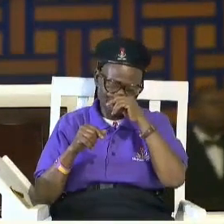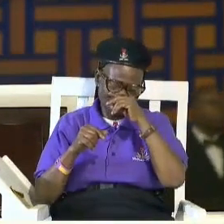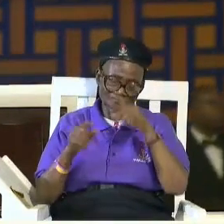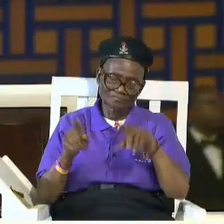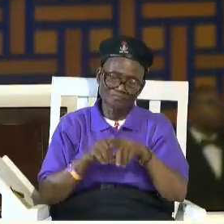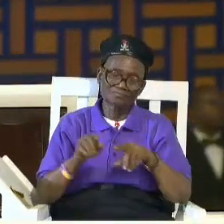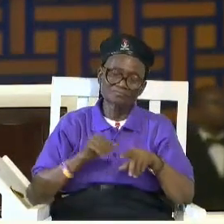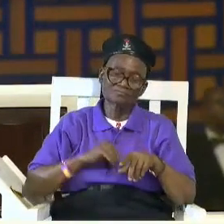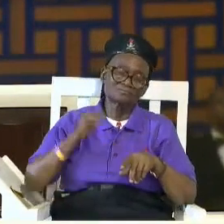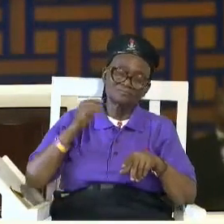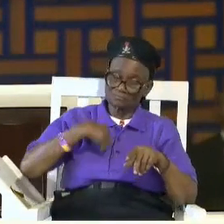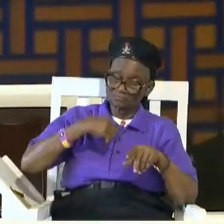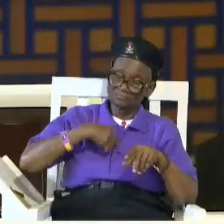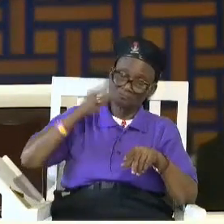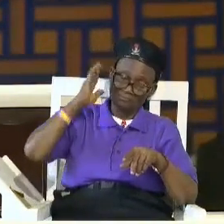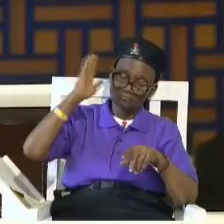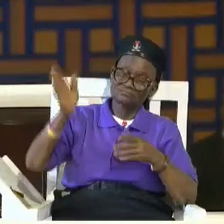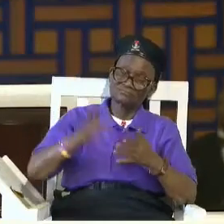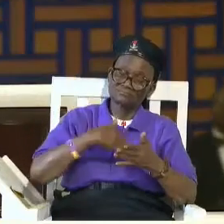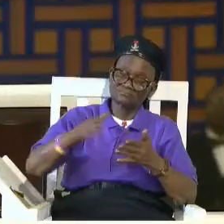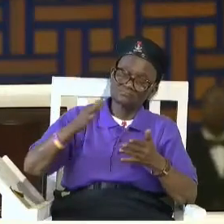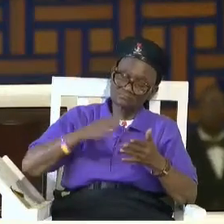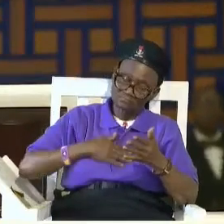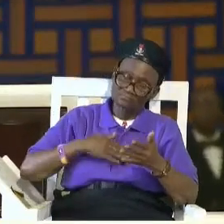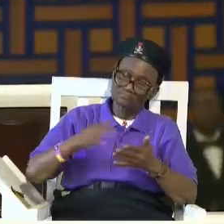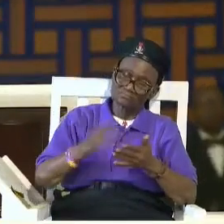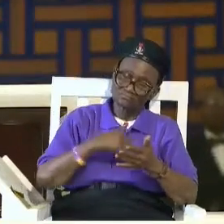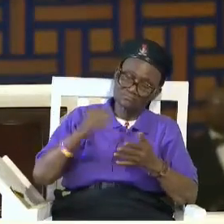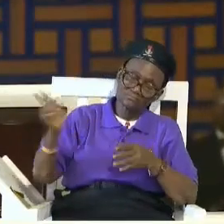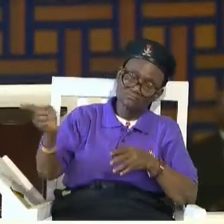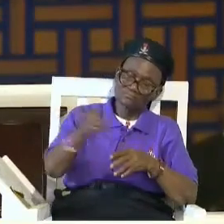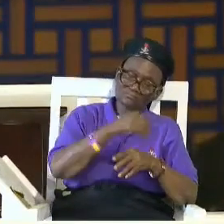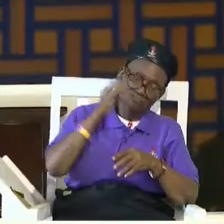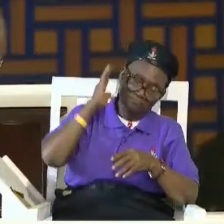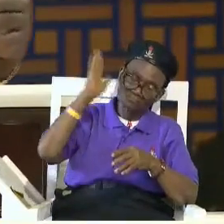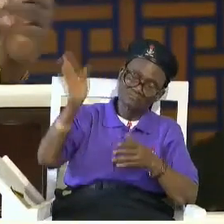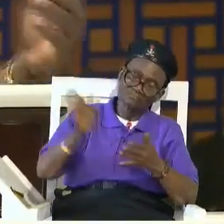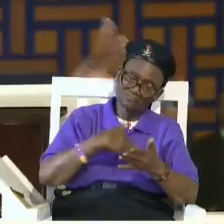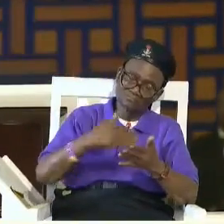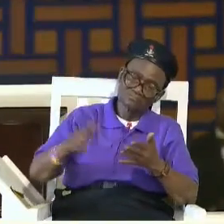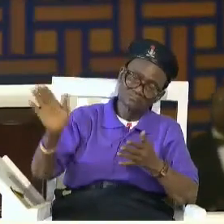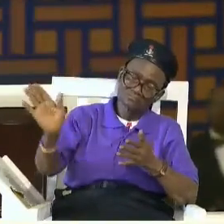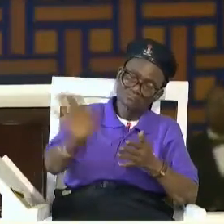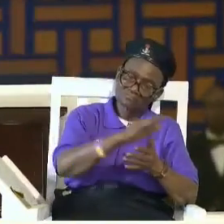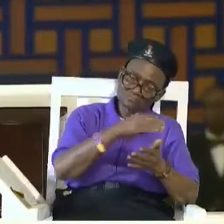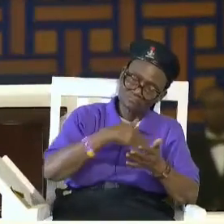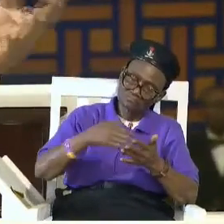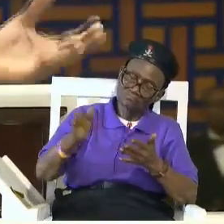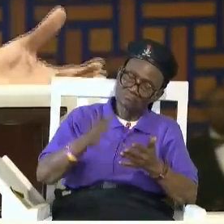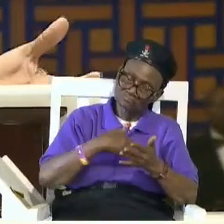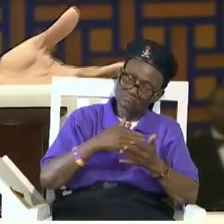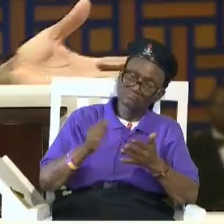So I will sing my song. You will sing your song. The